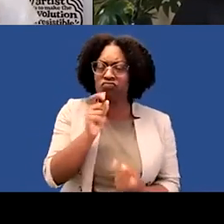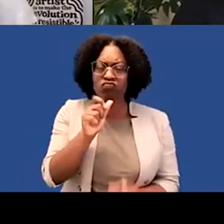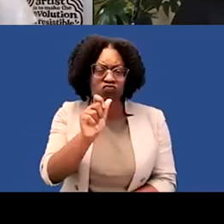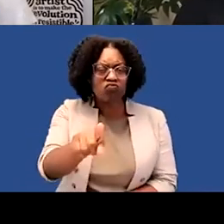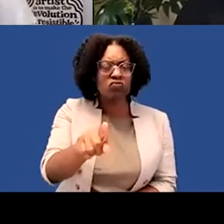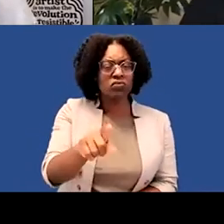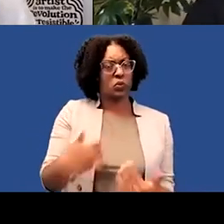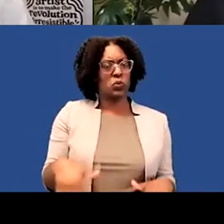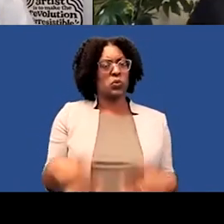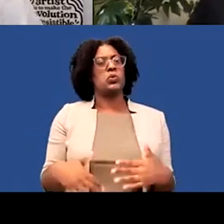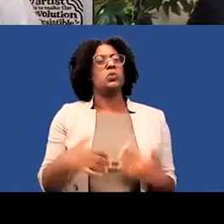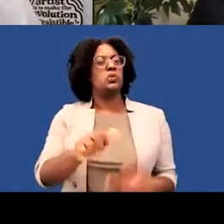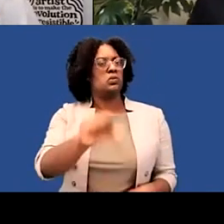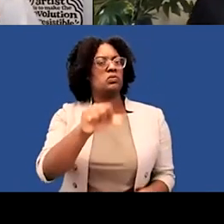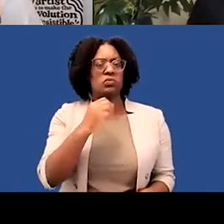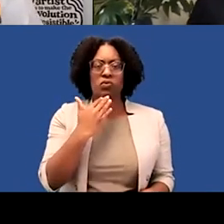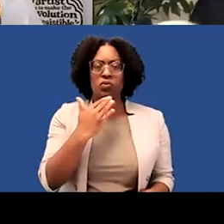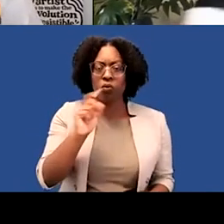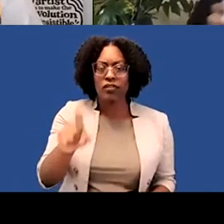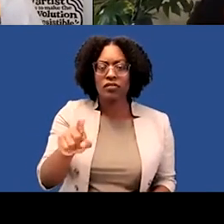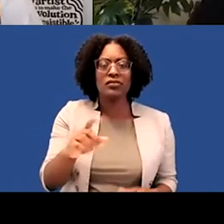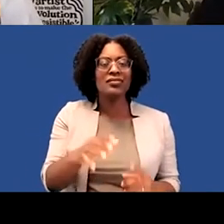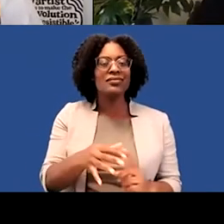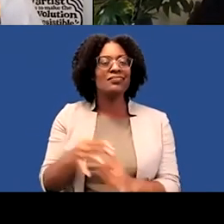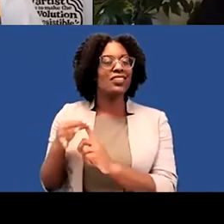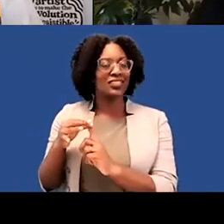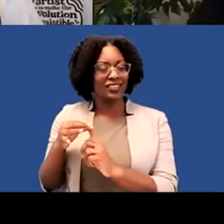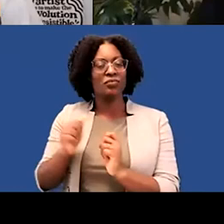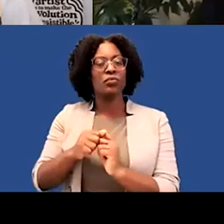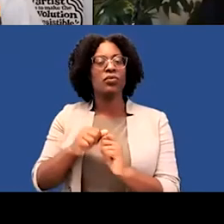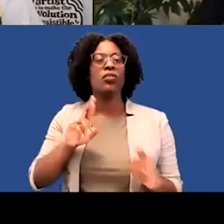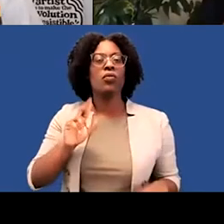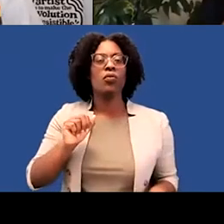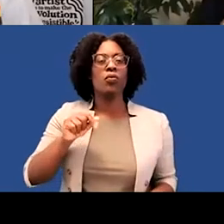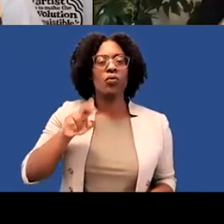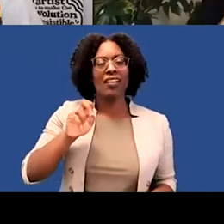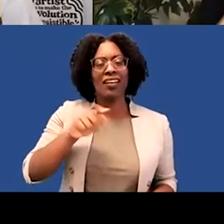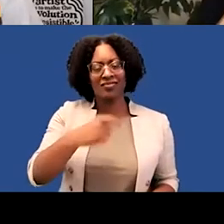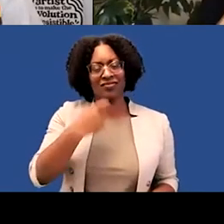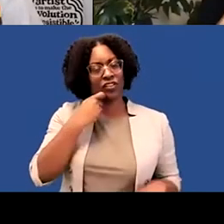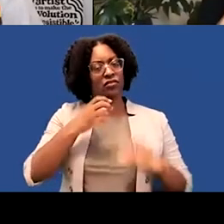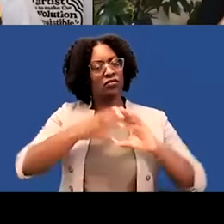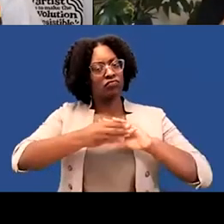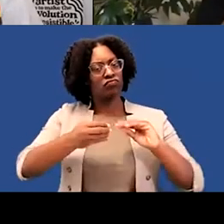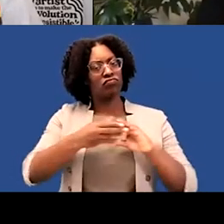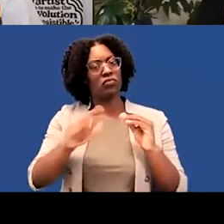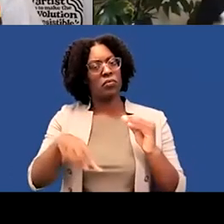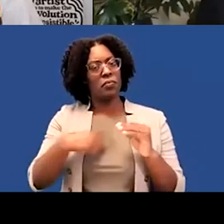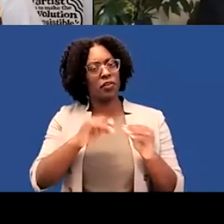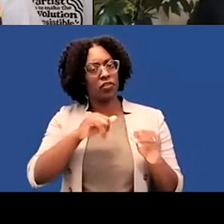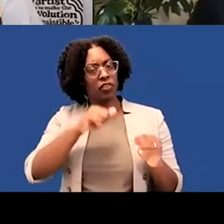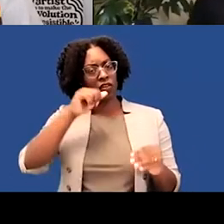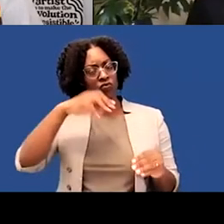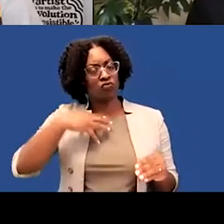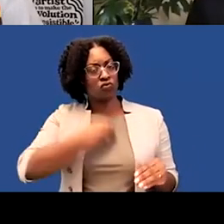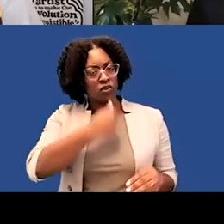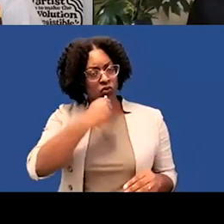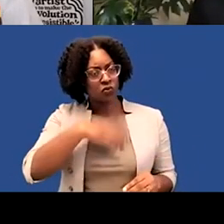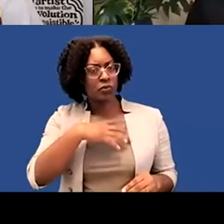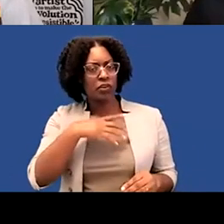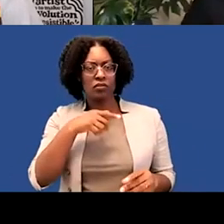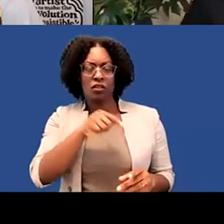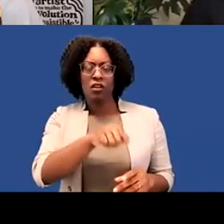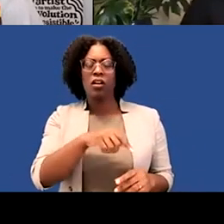think, especially on the tale of Raquel sharing that really moving anecdote, you know, and not to undermine, like not